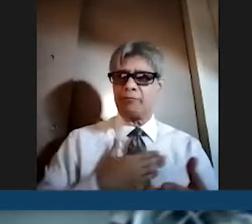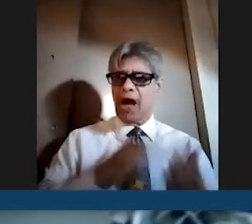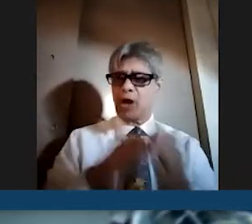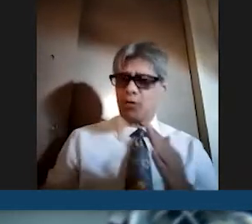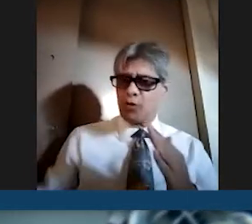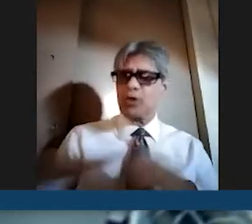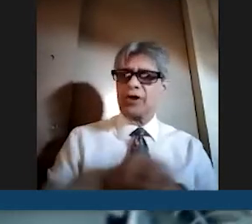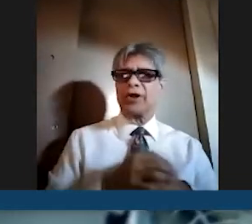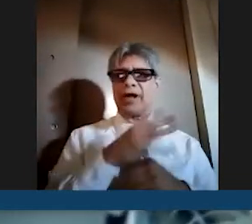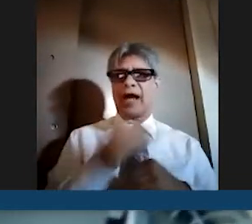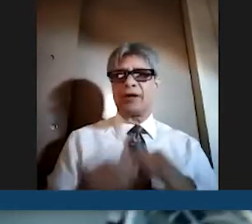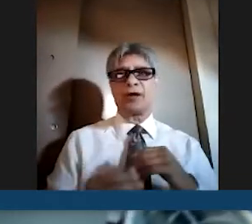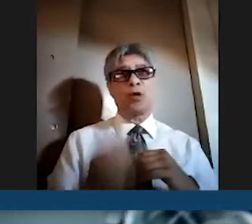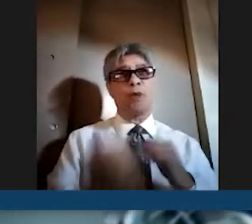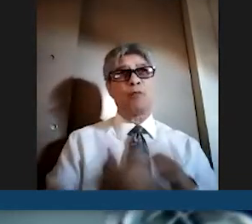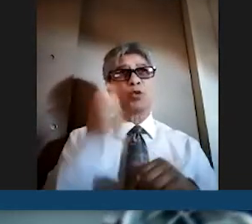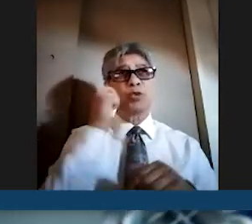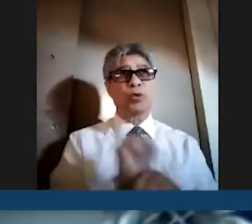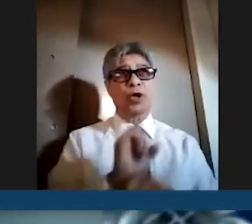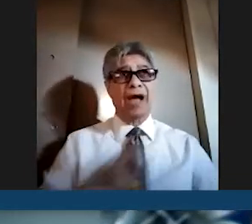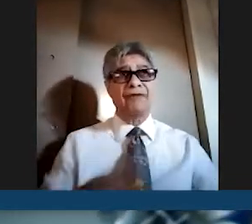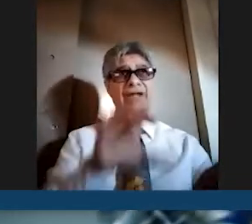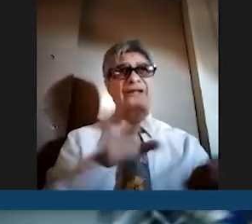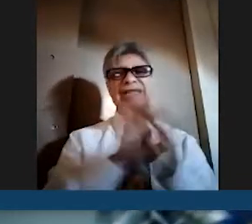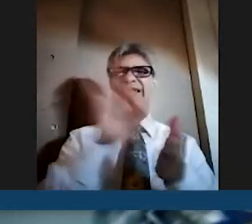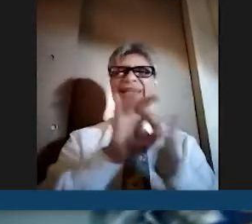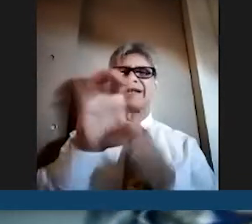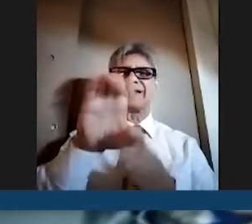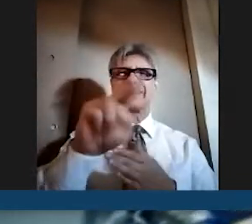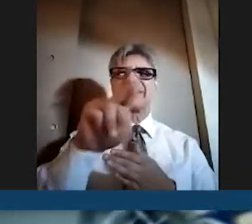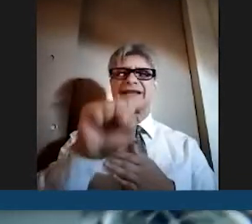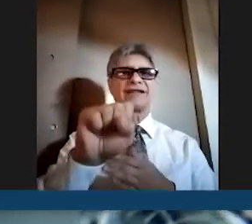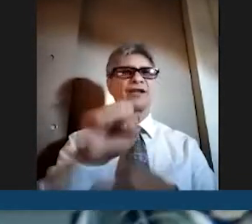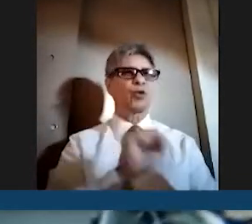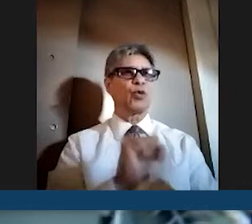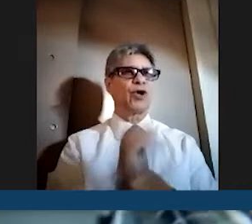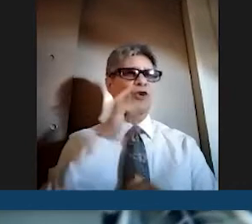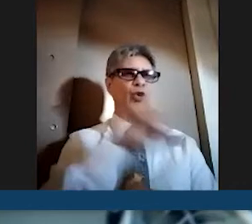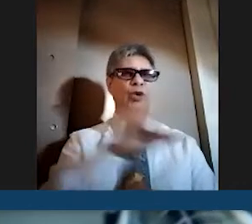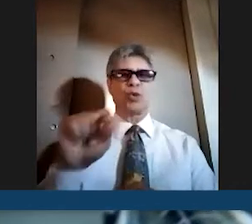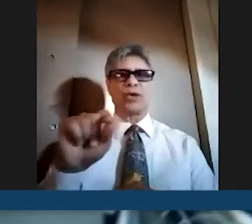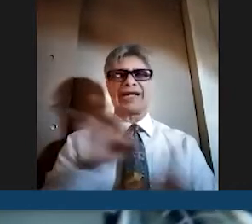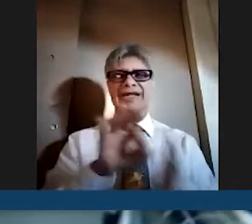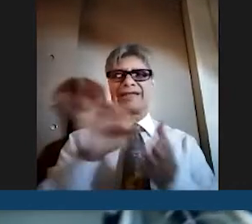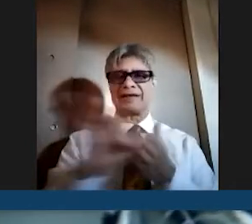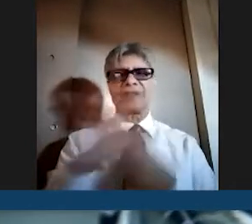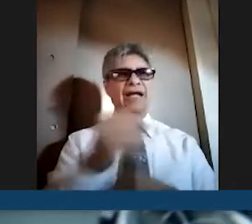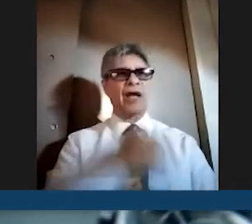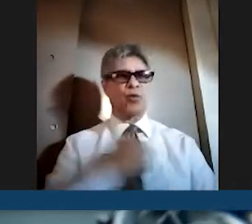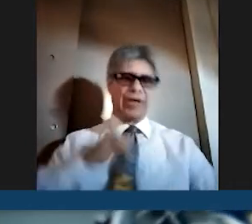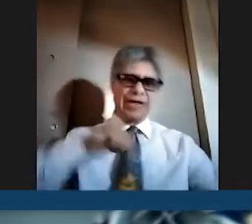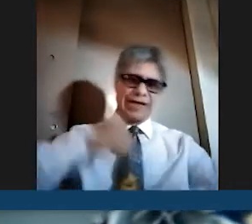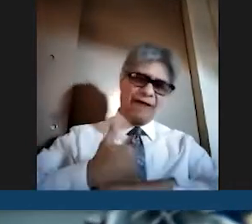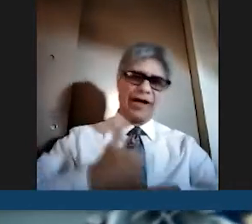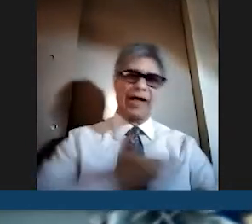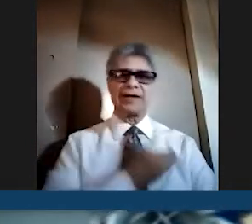most recent work that I did was census work for the 2020 census, and we were able to really galvanize our Pacific Islander